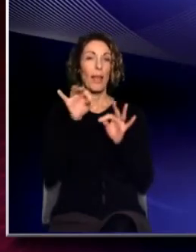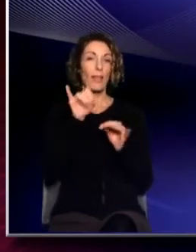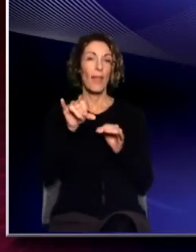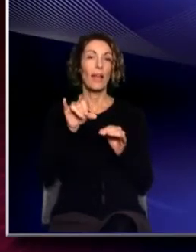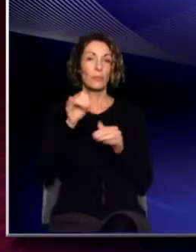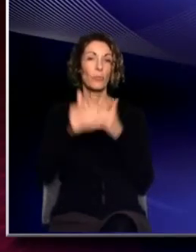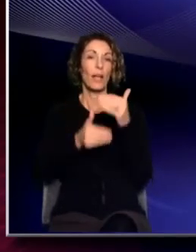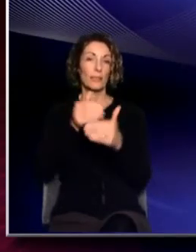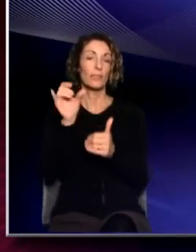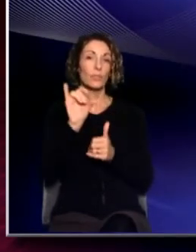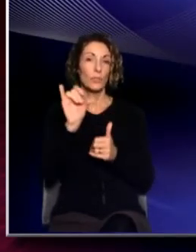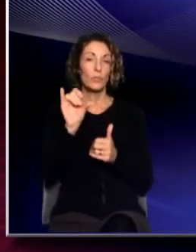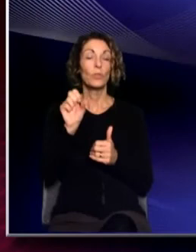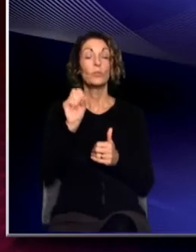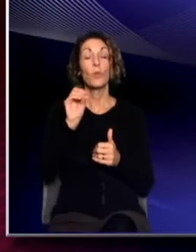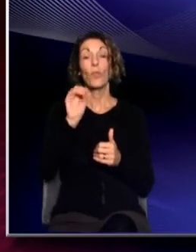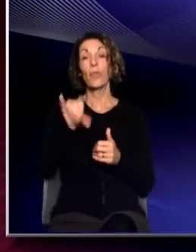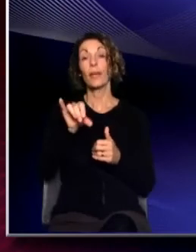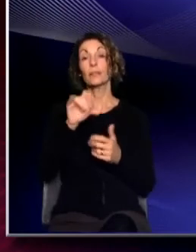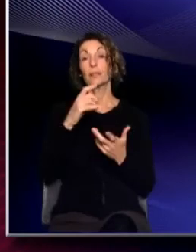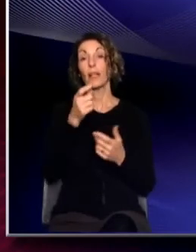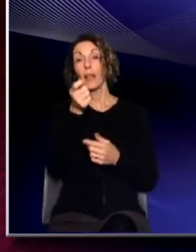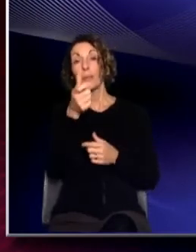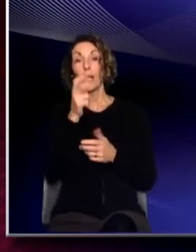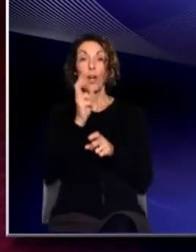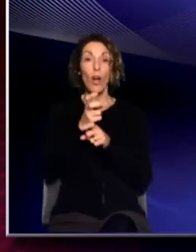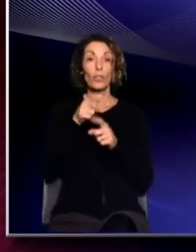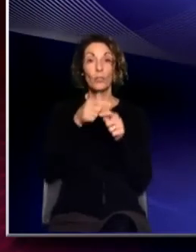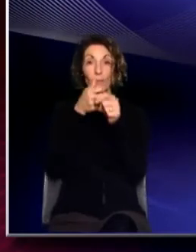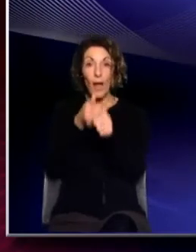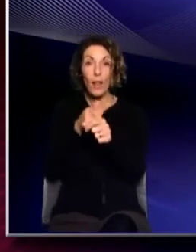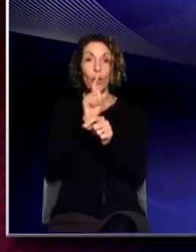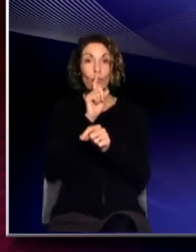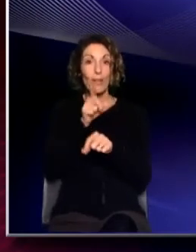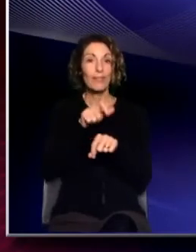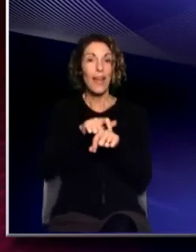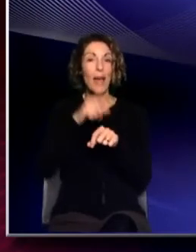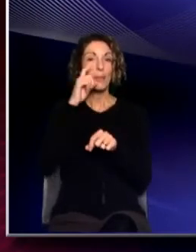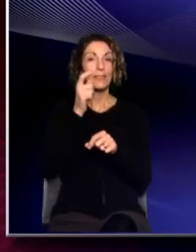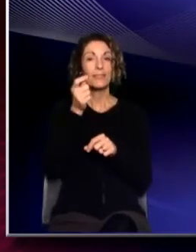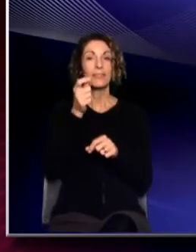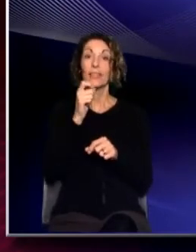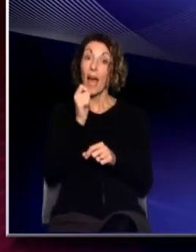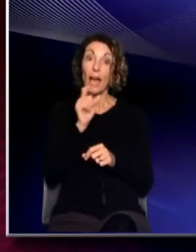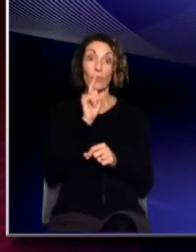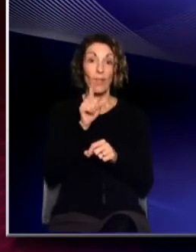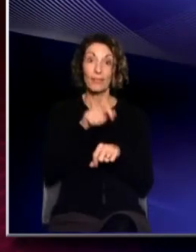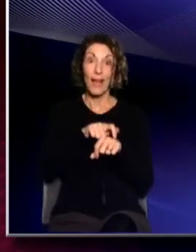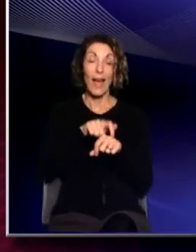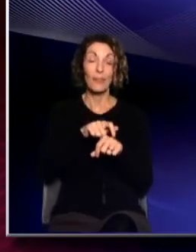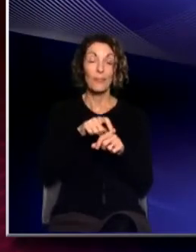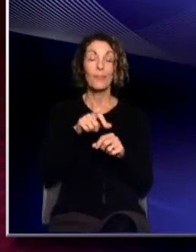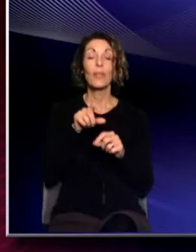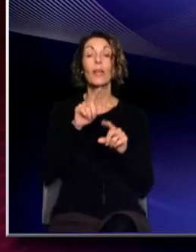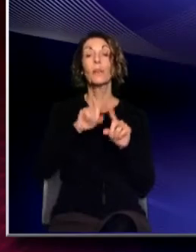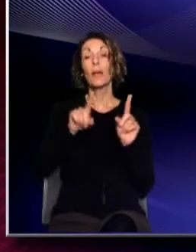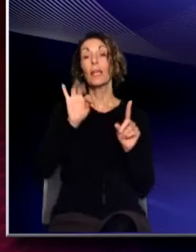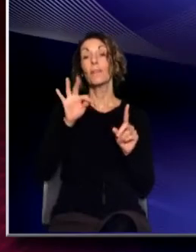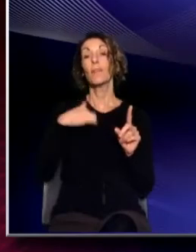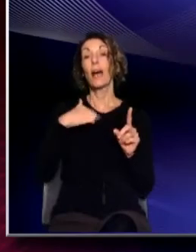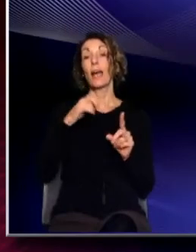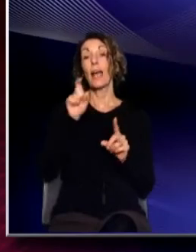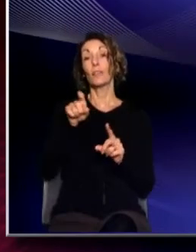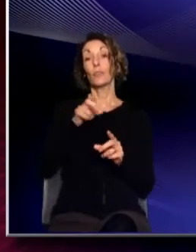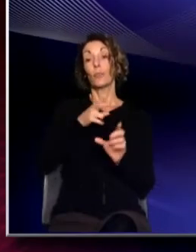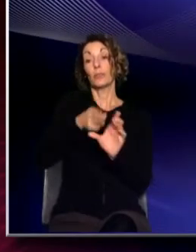the process. So it is kind of hard to follow in real time. Well, because it is in real time. But when I've had to participate